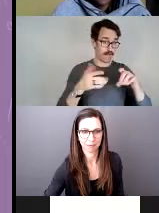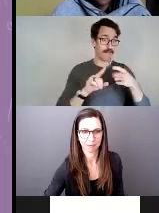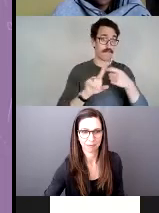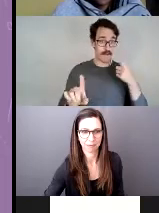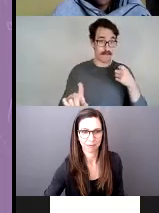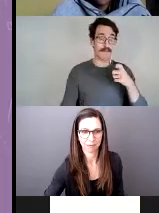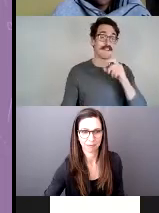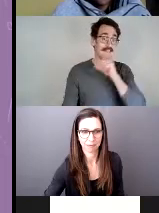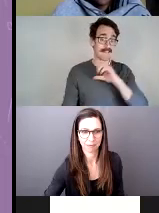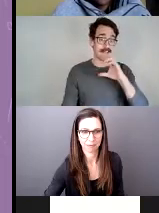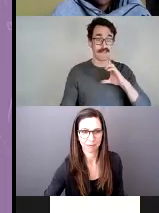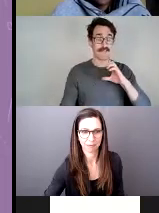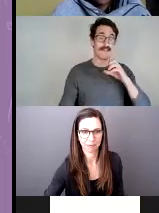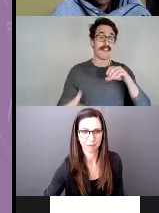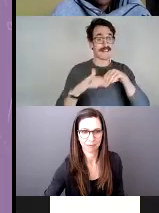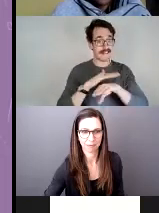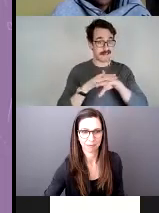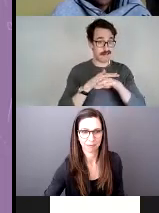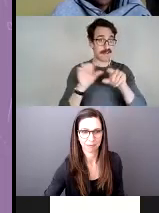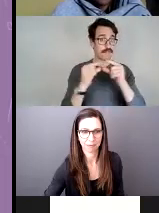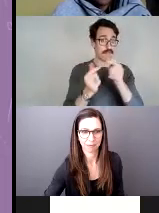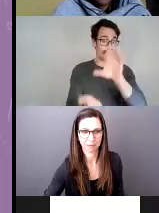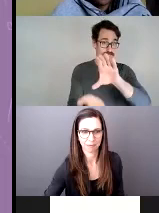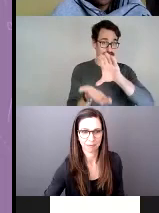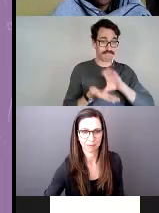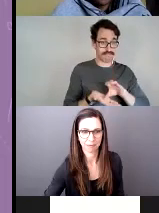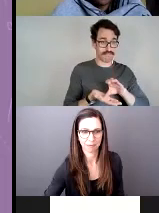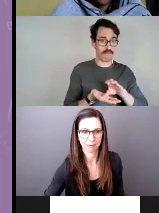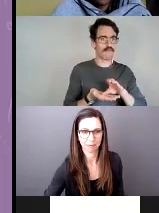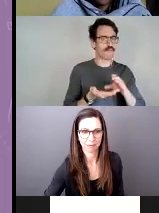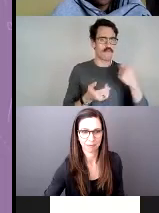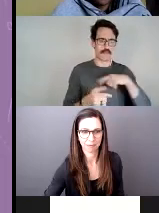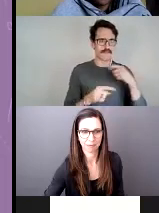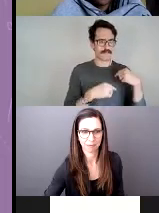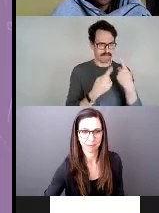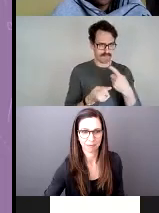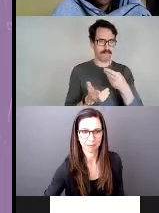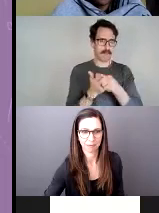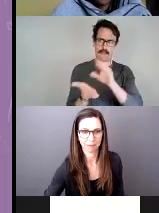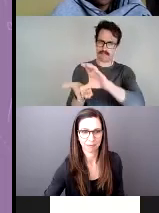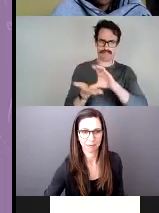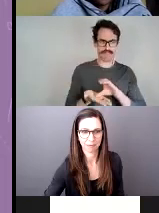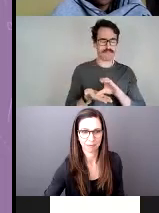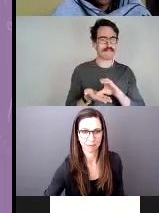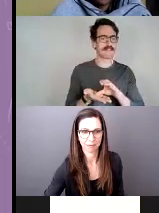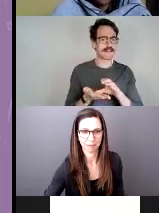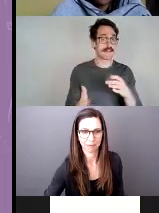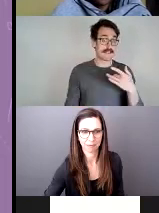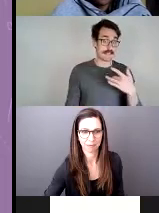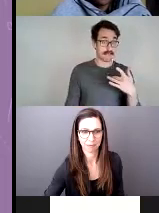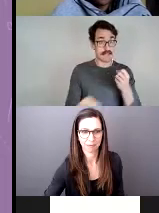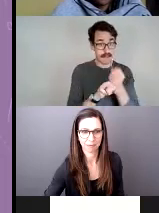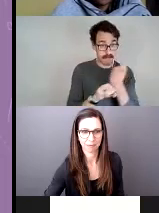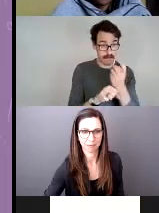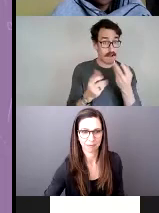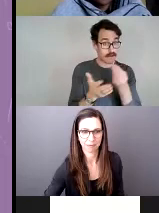Accessibility. And we have been receiving funding from them. It's never, we don't know year to year how much funding we